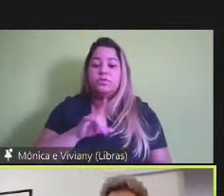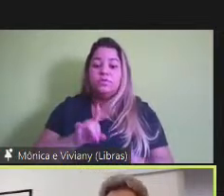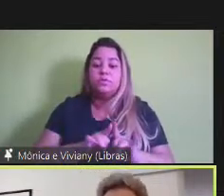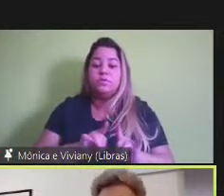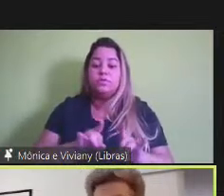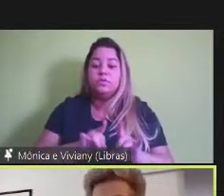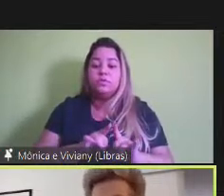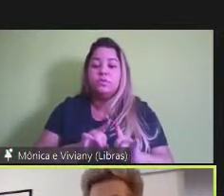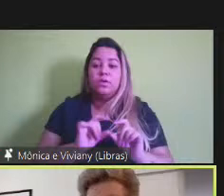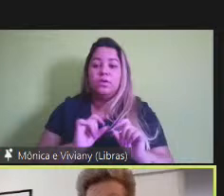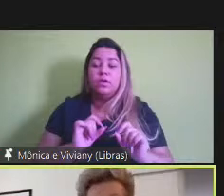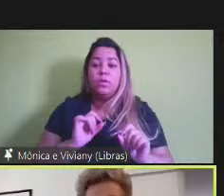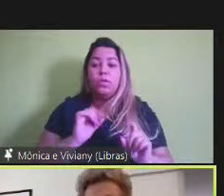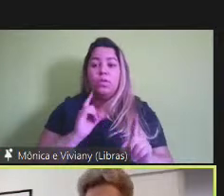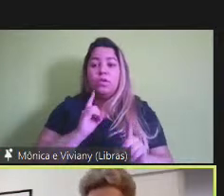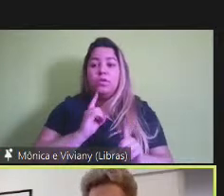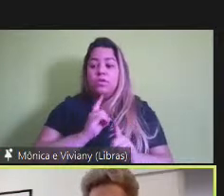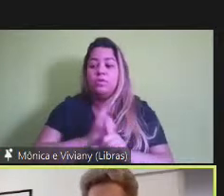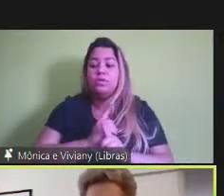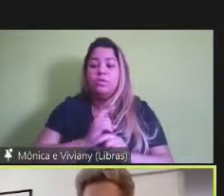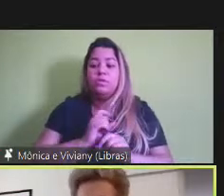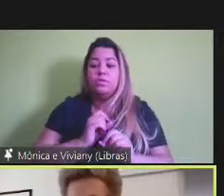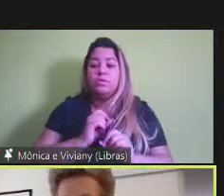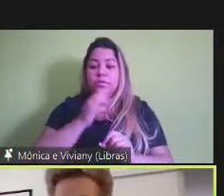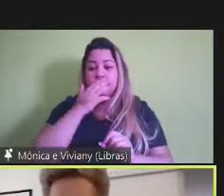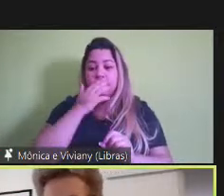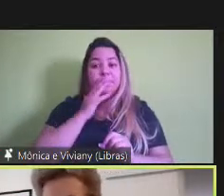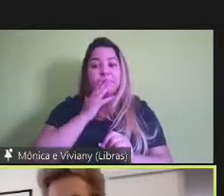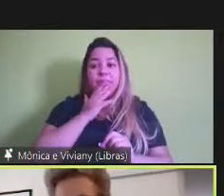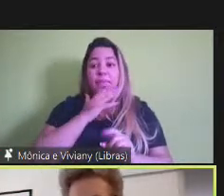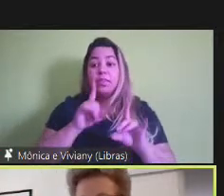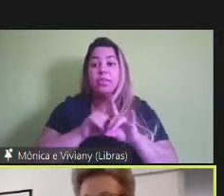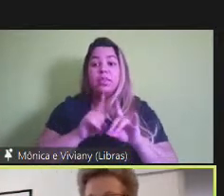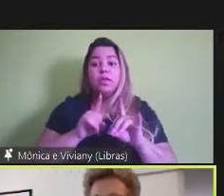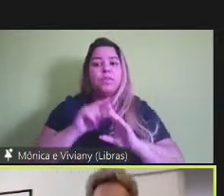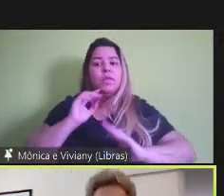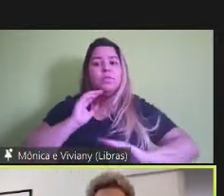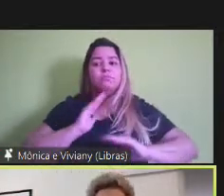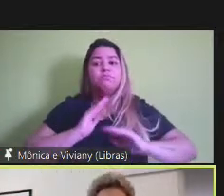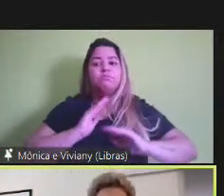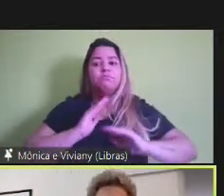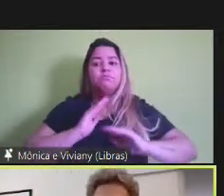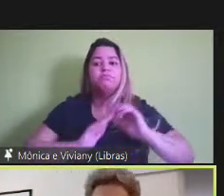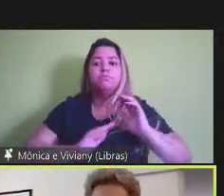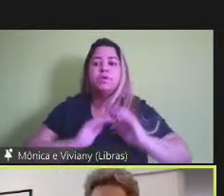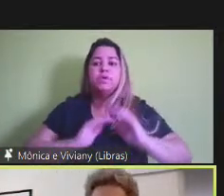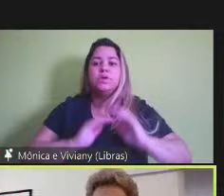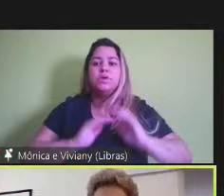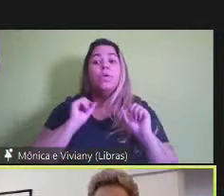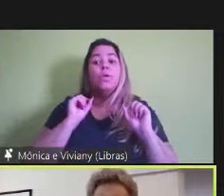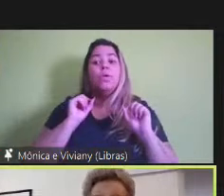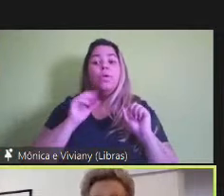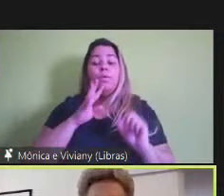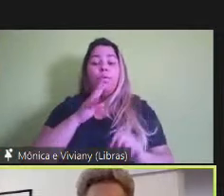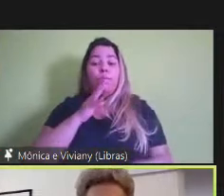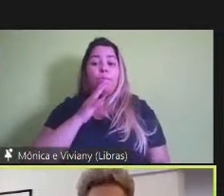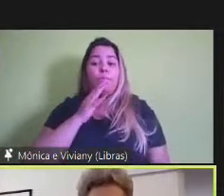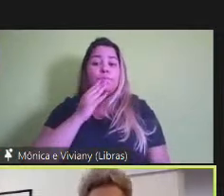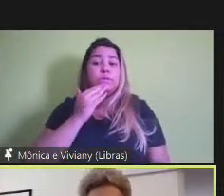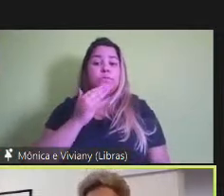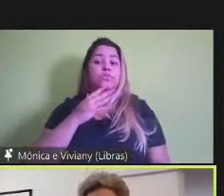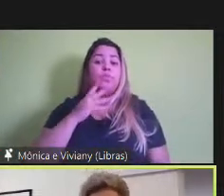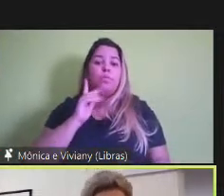area does, I can integrate with what I have in my knowledge and abilities. So